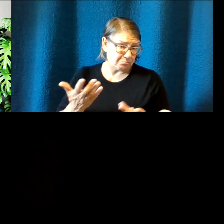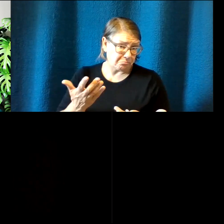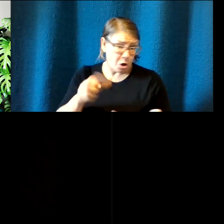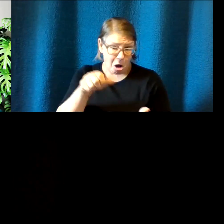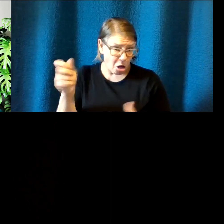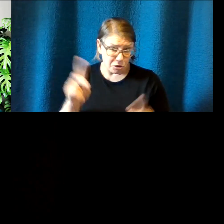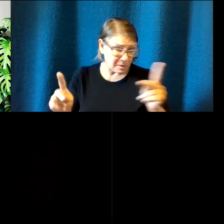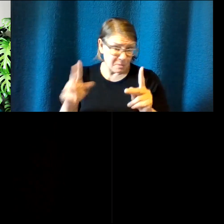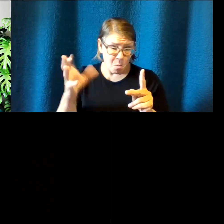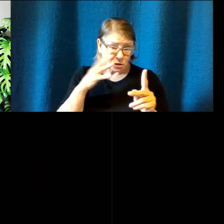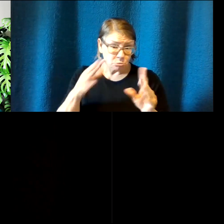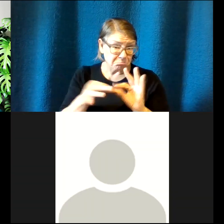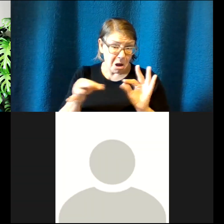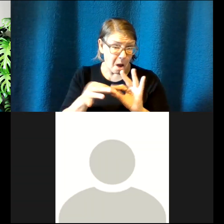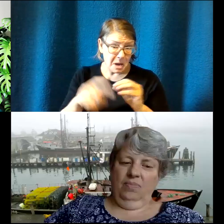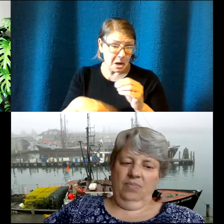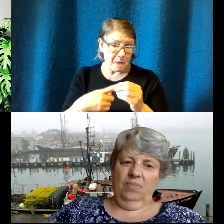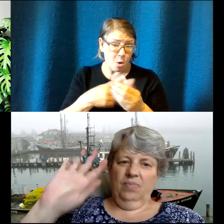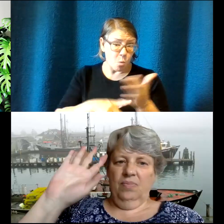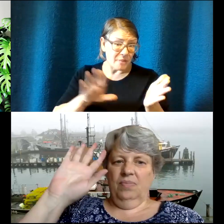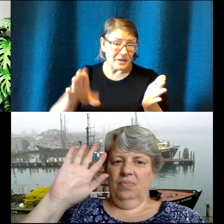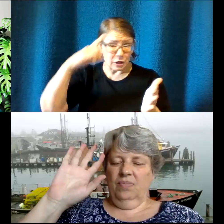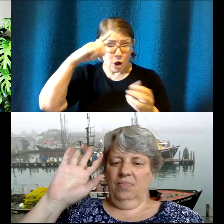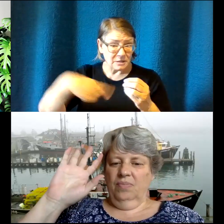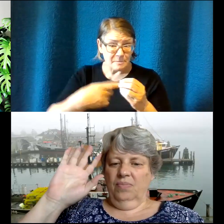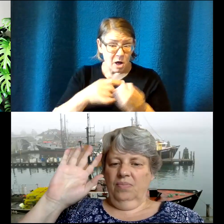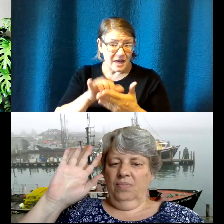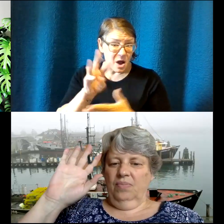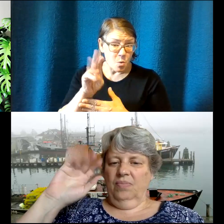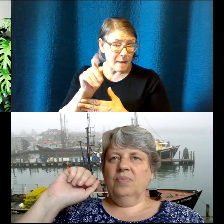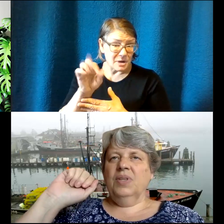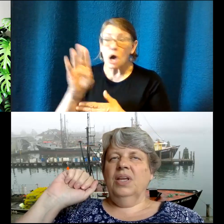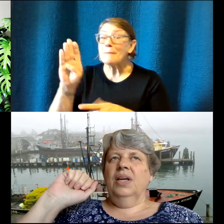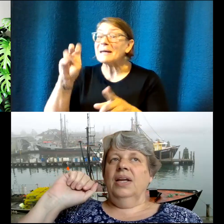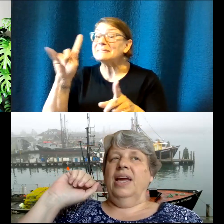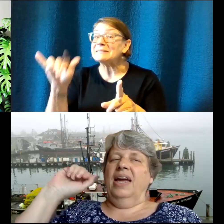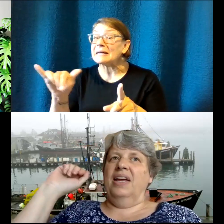Does anybody else want to add anything on what their thoughts were for the webinar? Betsy?